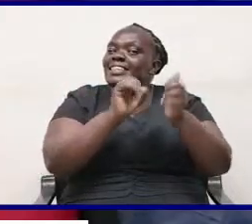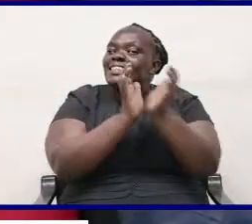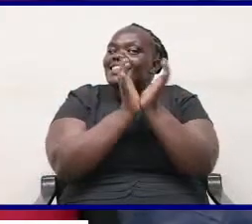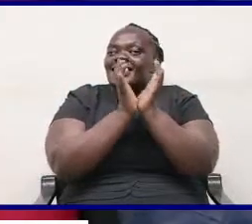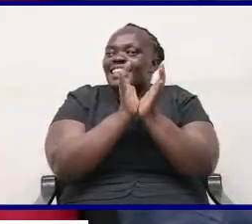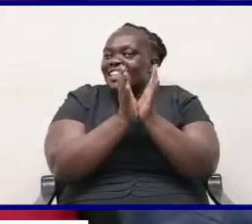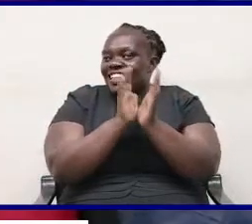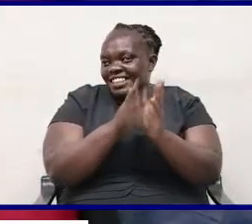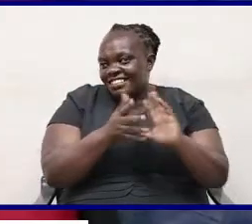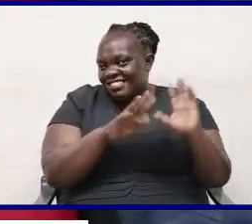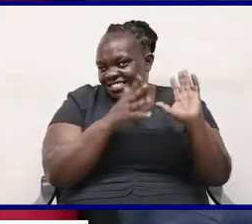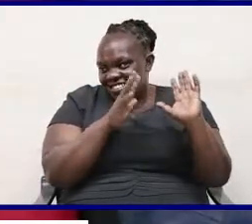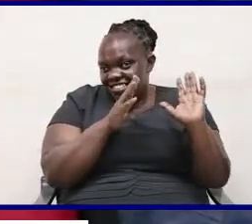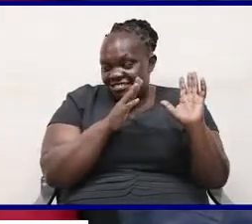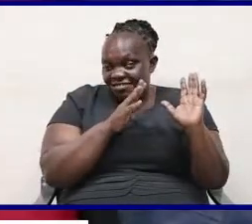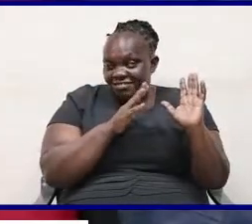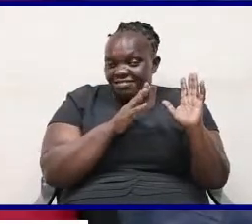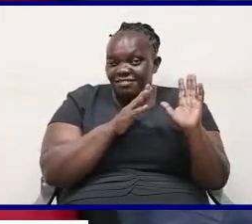Stadium.